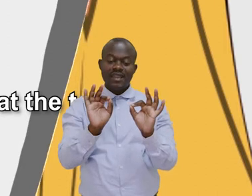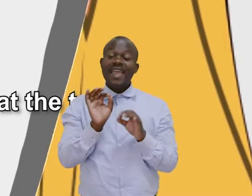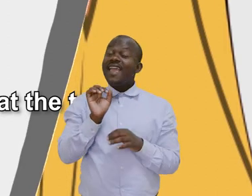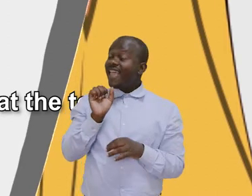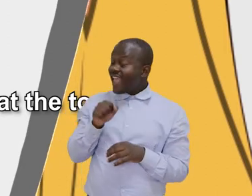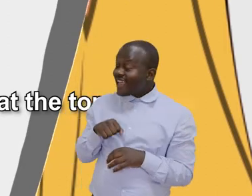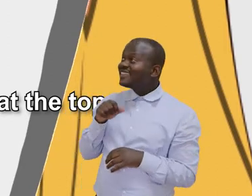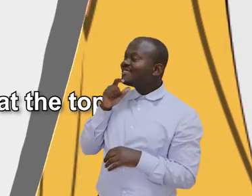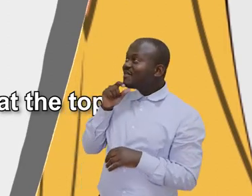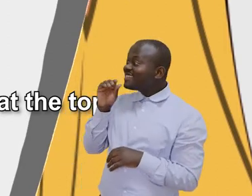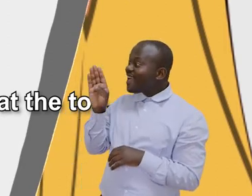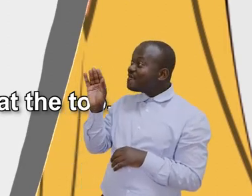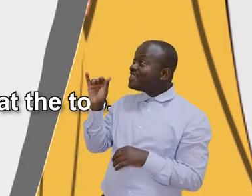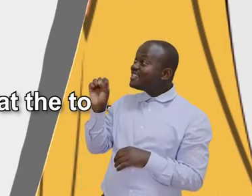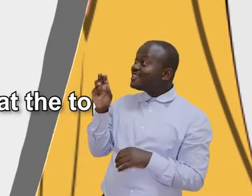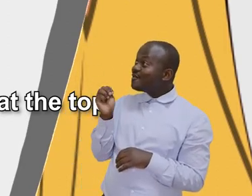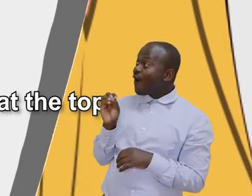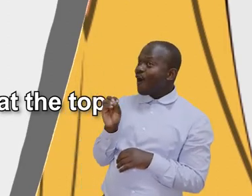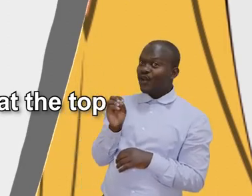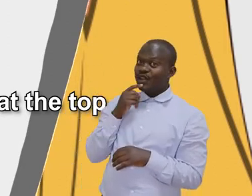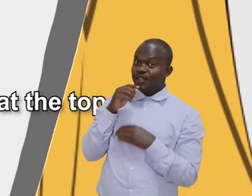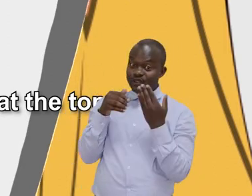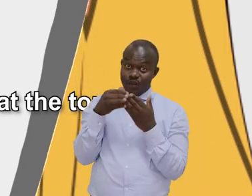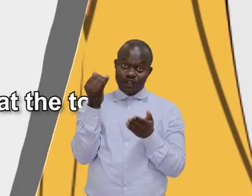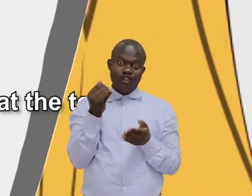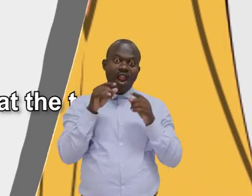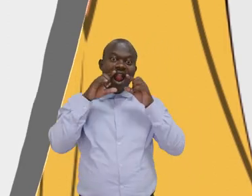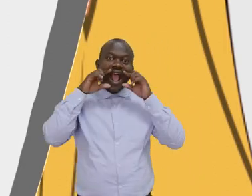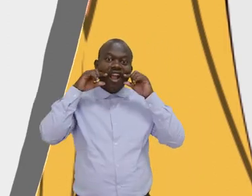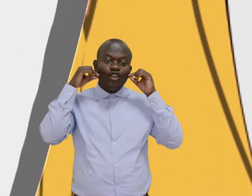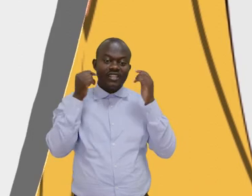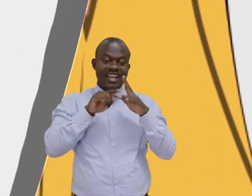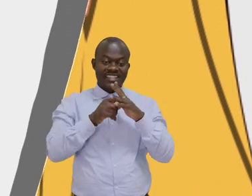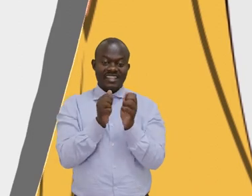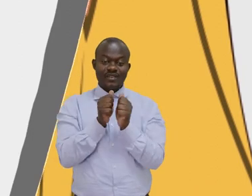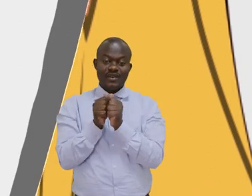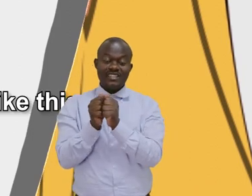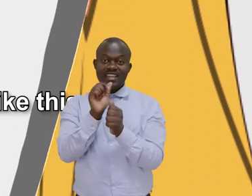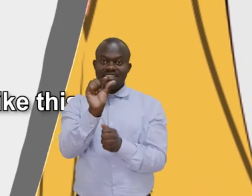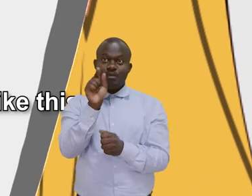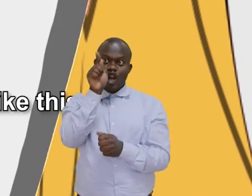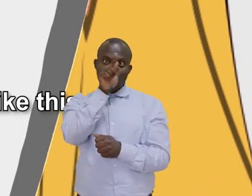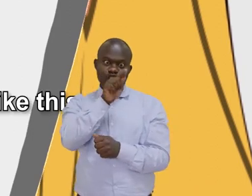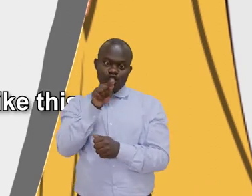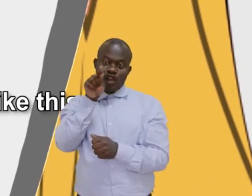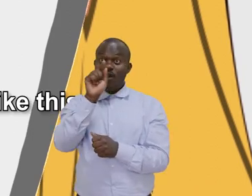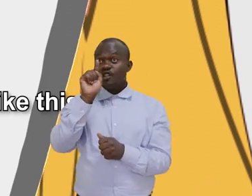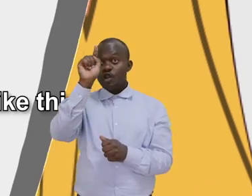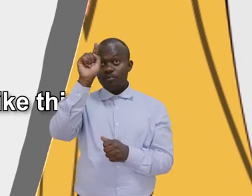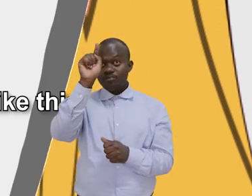a cat, I start with a small circle at the top. Then I